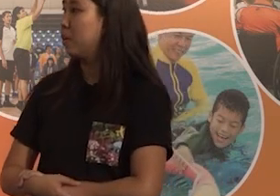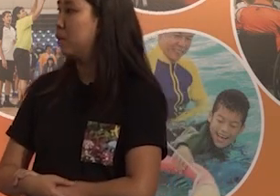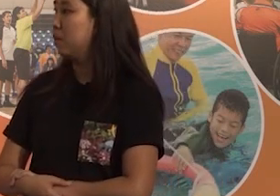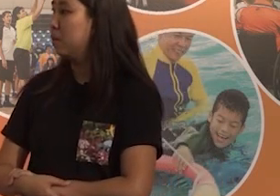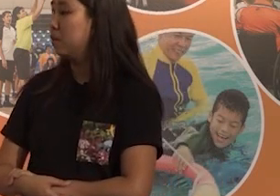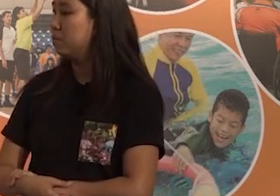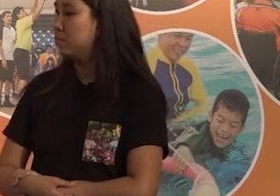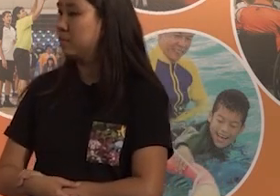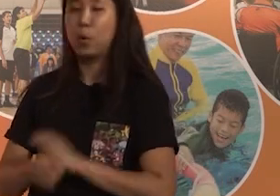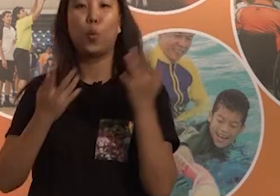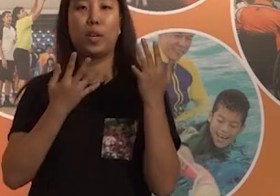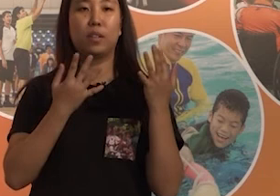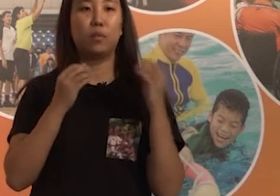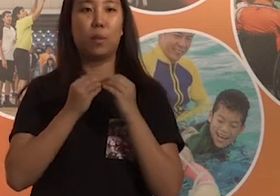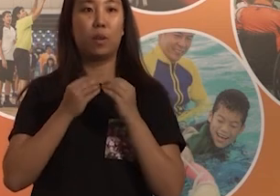Wait for a while.